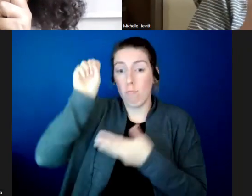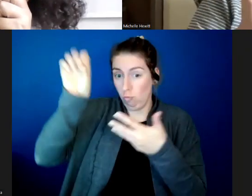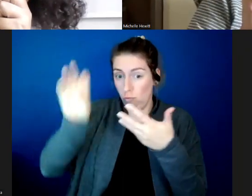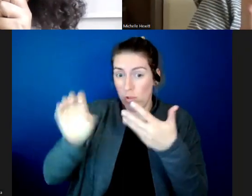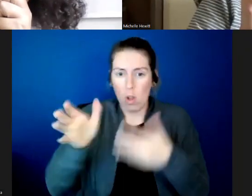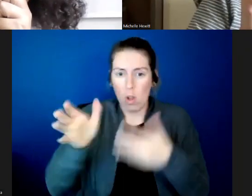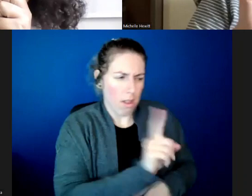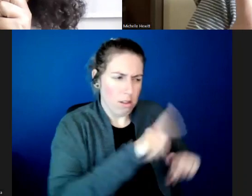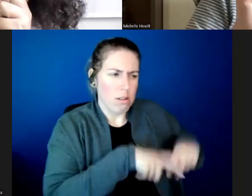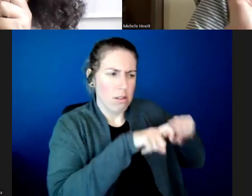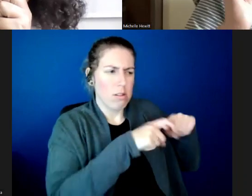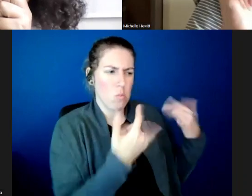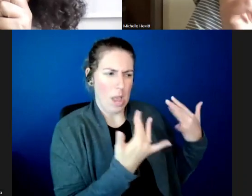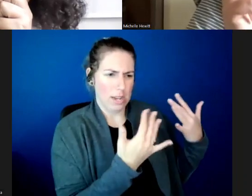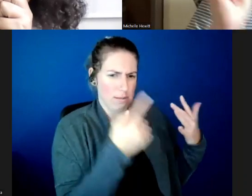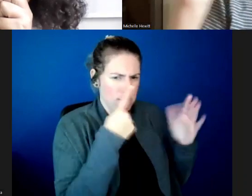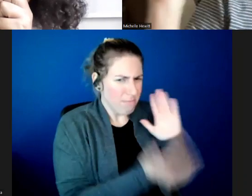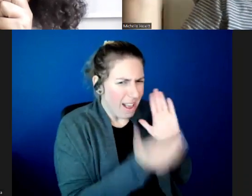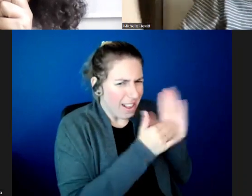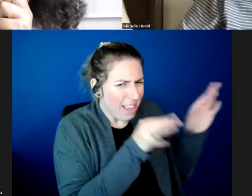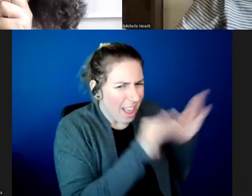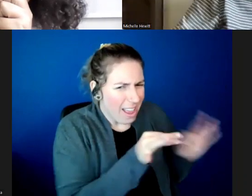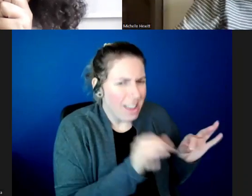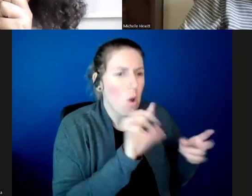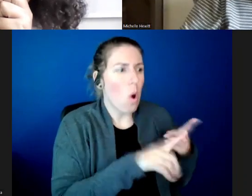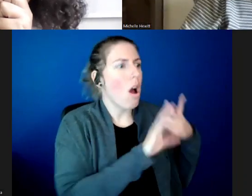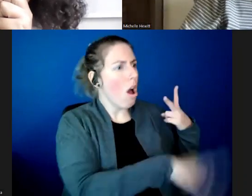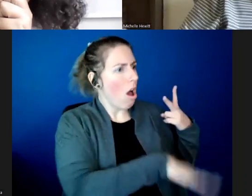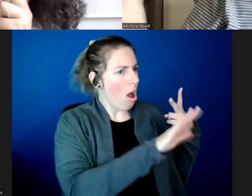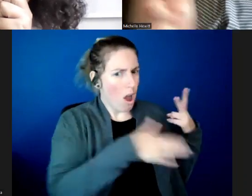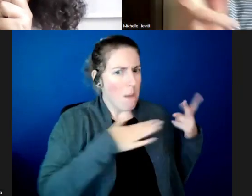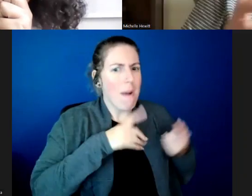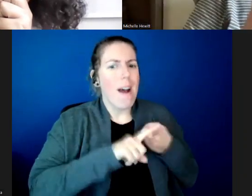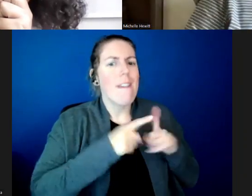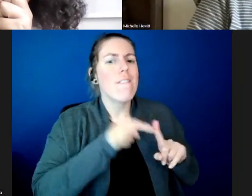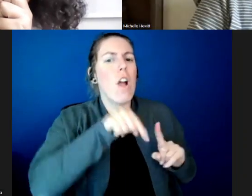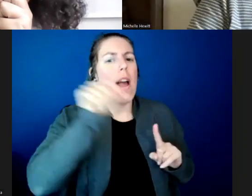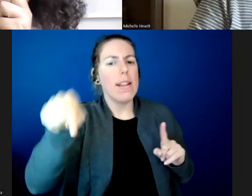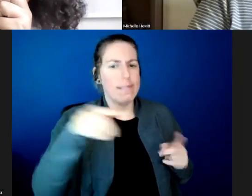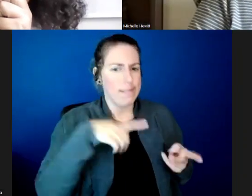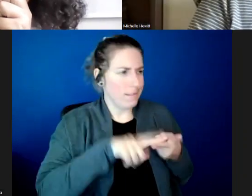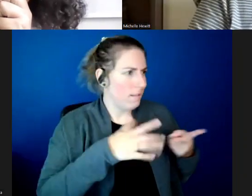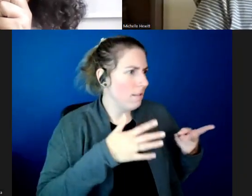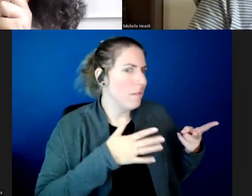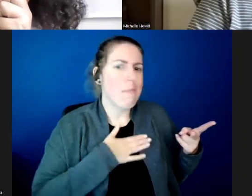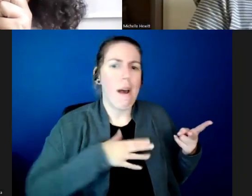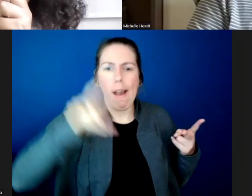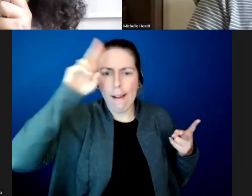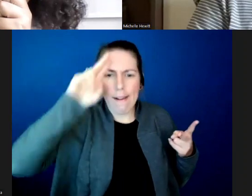or they will say, oh, I have a relative or a friend of a friend of a, and that